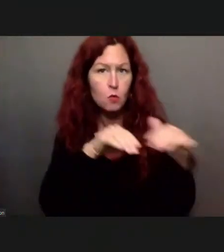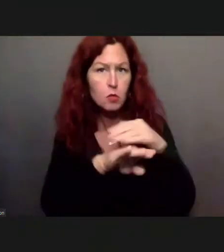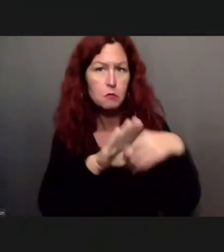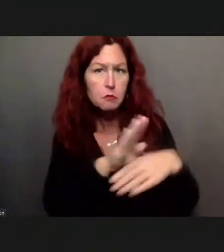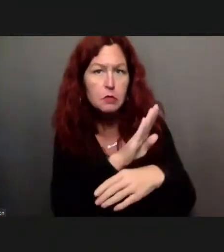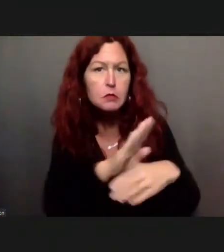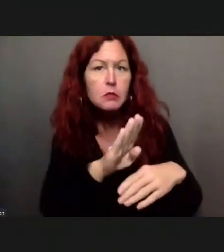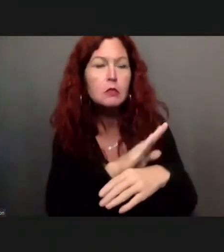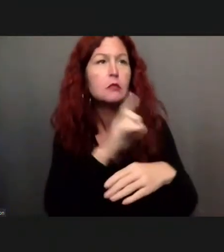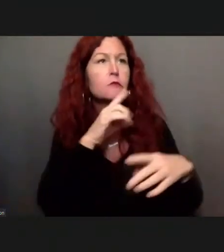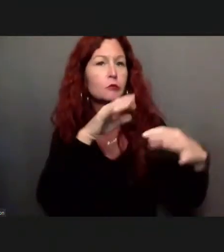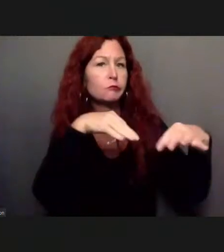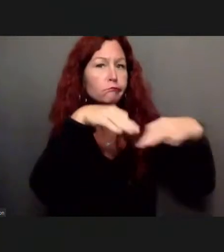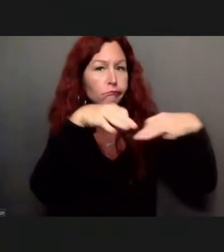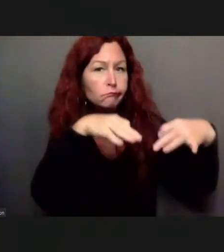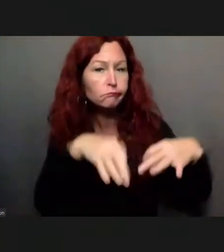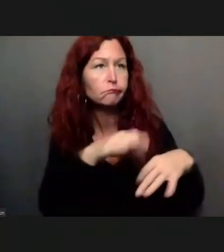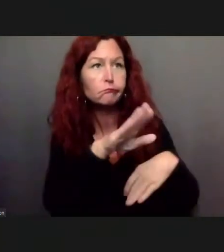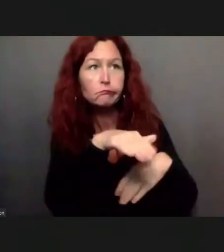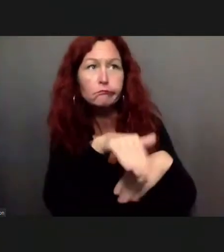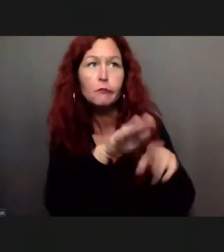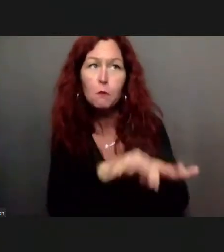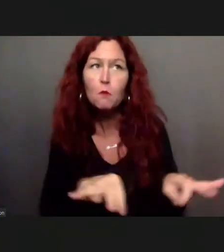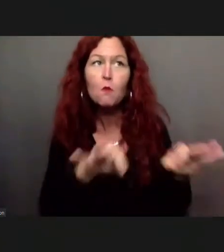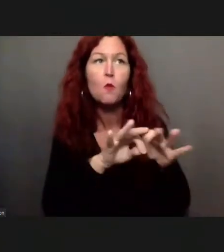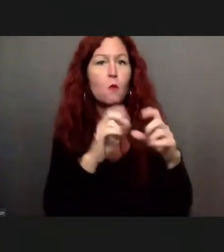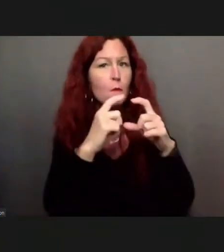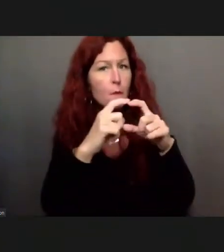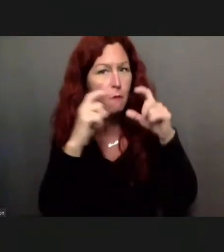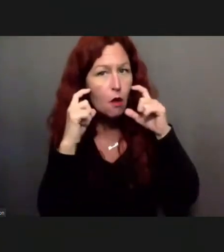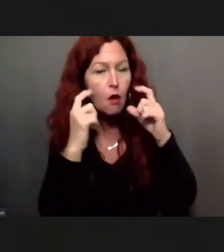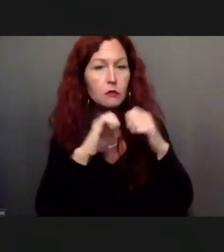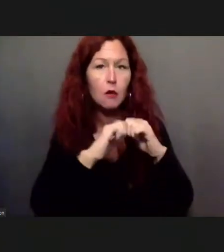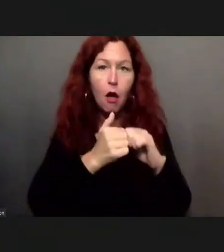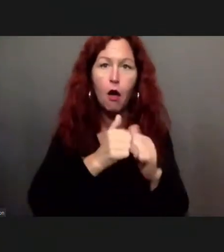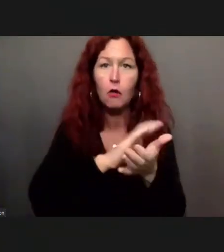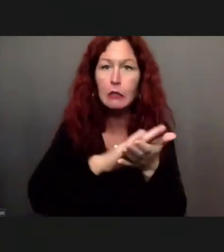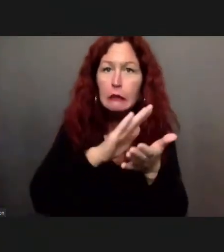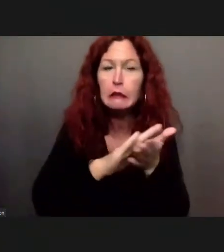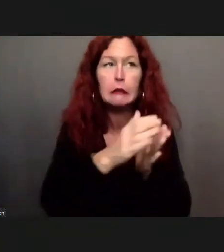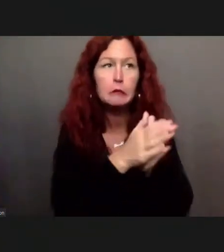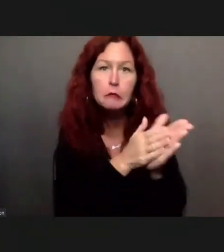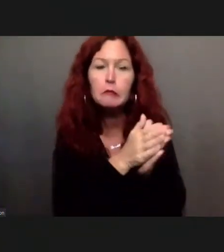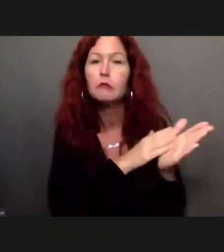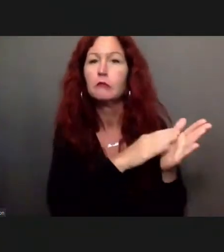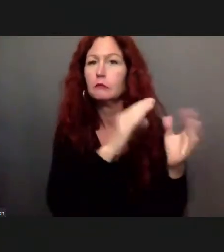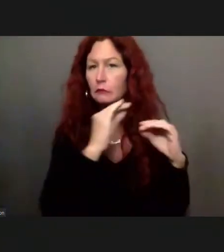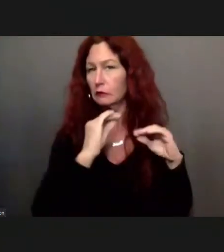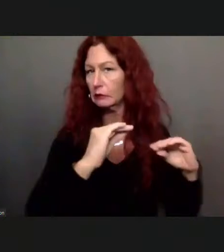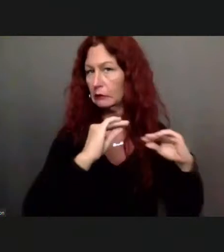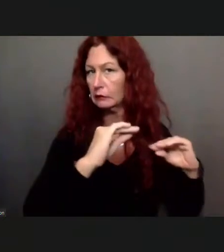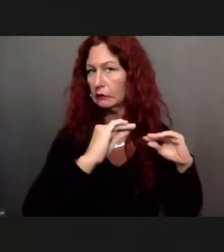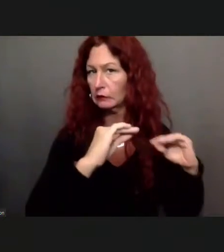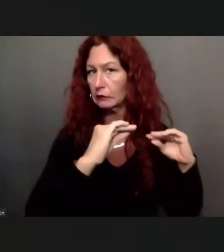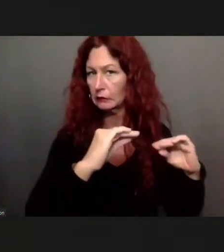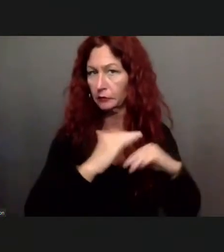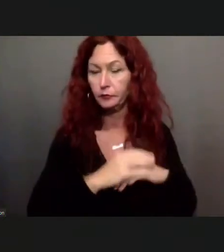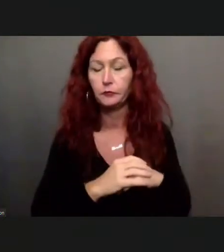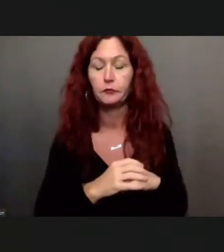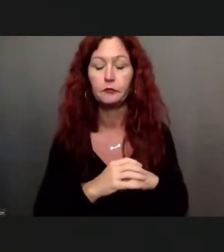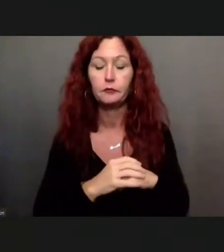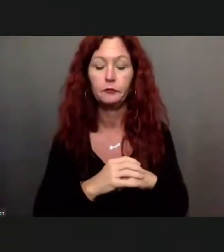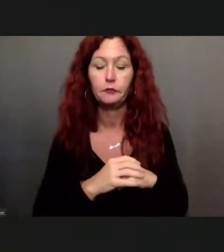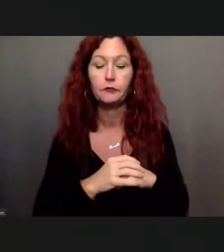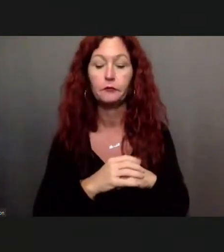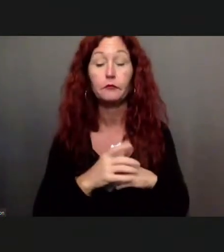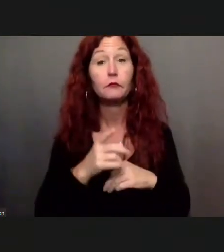of at least 6 feet from others. I've directed Deputy Mayor Jennifer Moon to put together a team of 100 people who will be knocking on doors